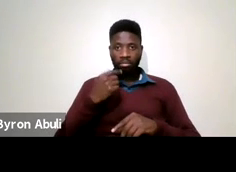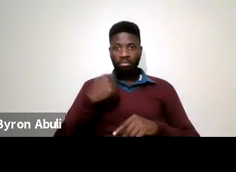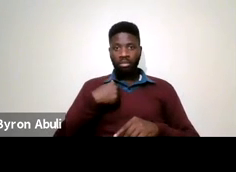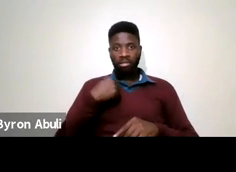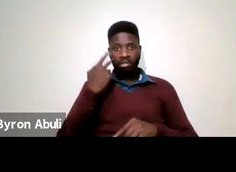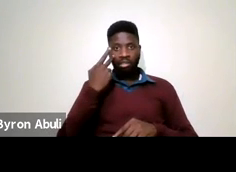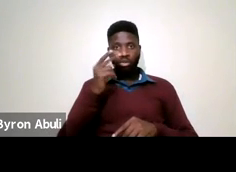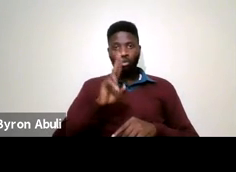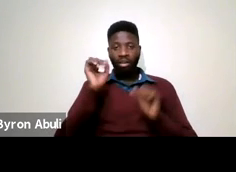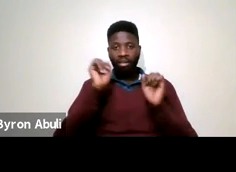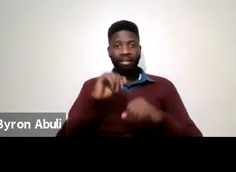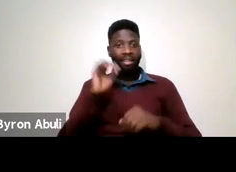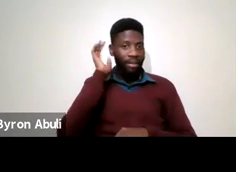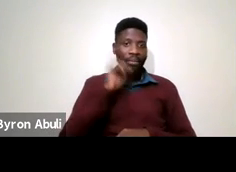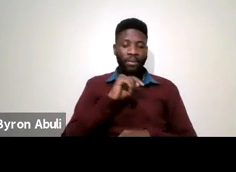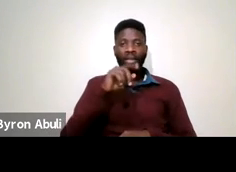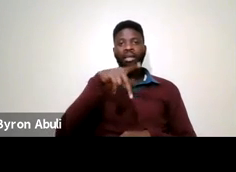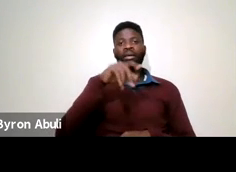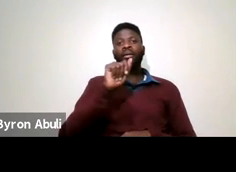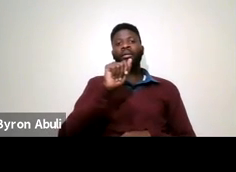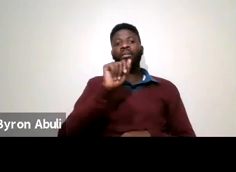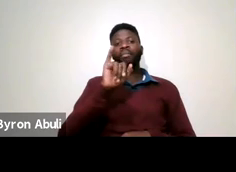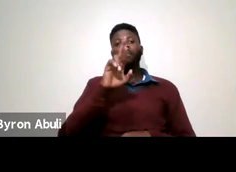Have you ever heard of pairwise ranking before?